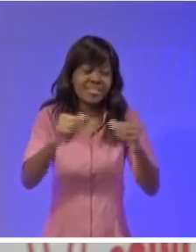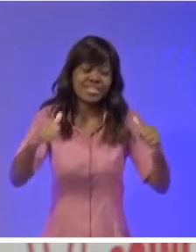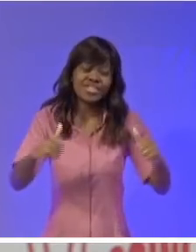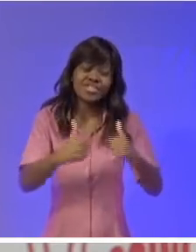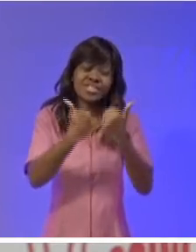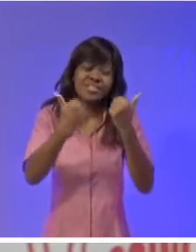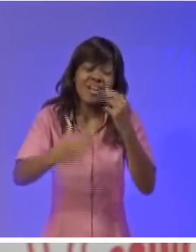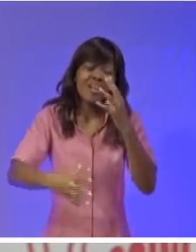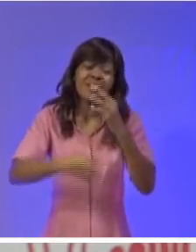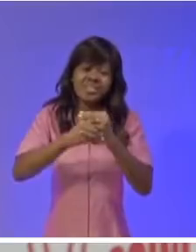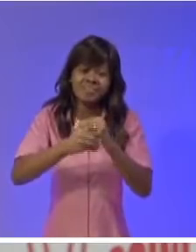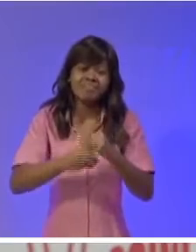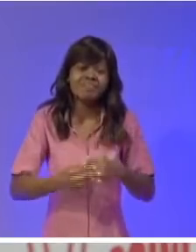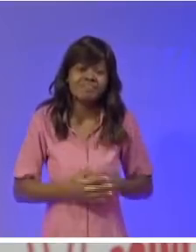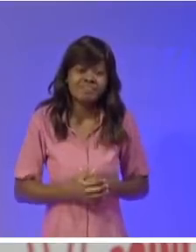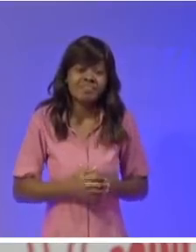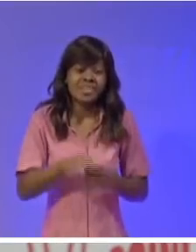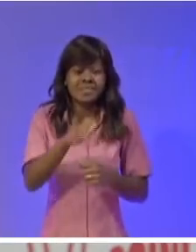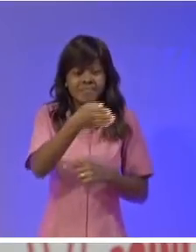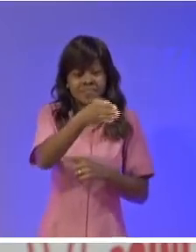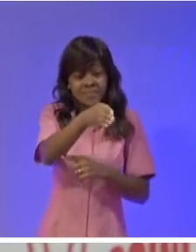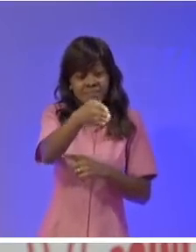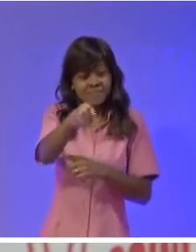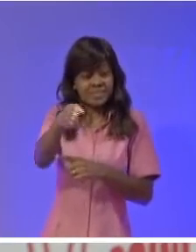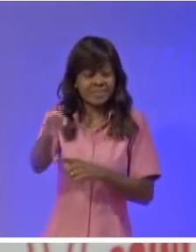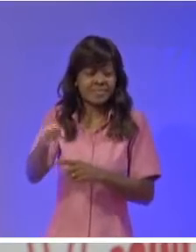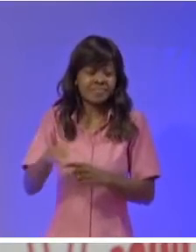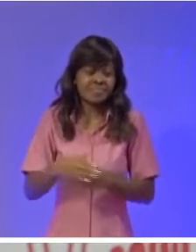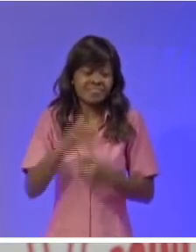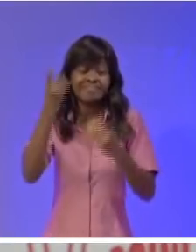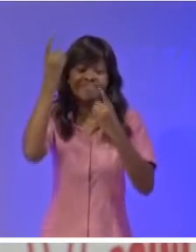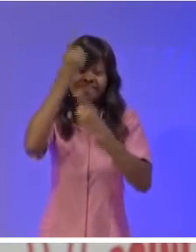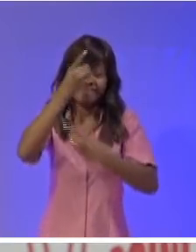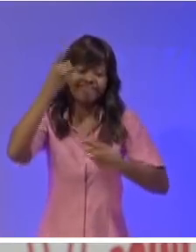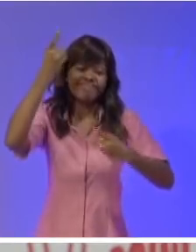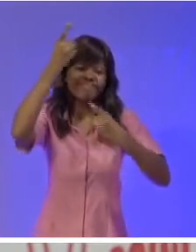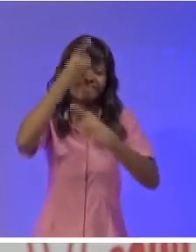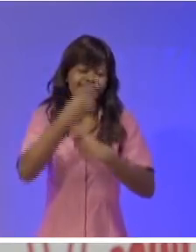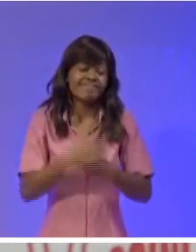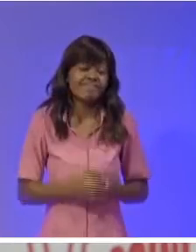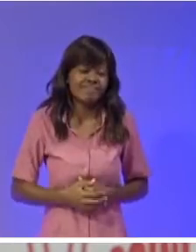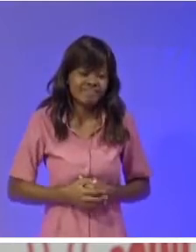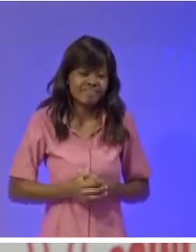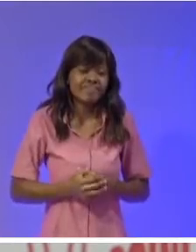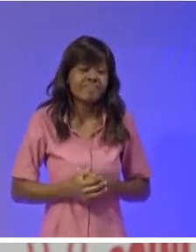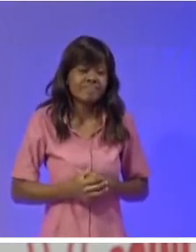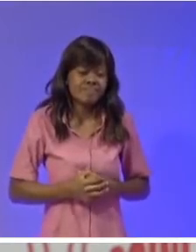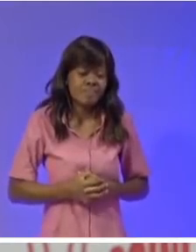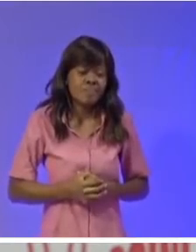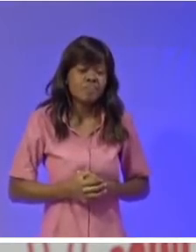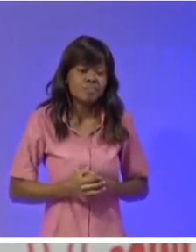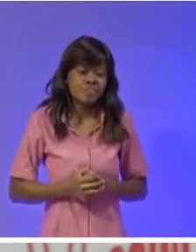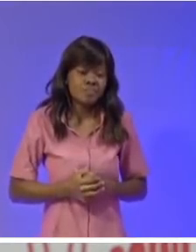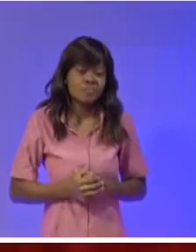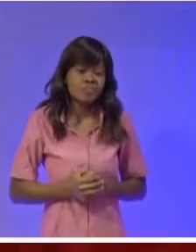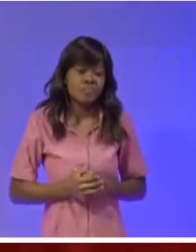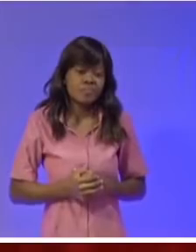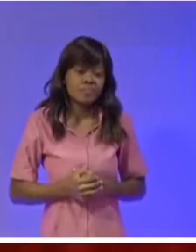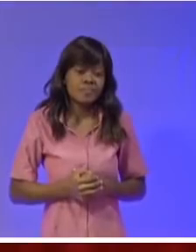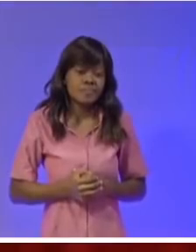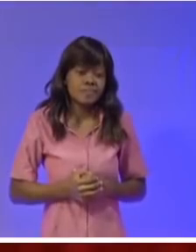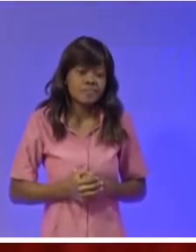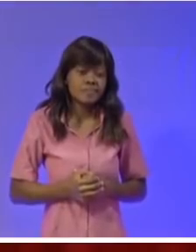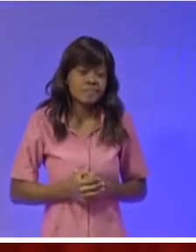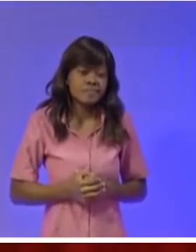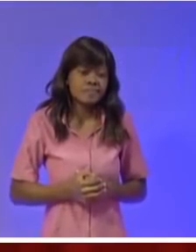just especially neurological complications that can occur. Thank you, CMO, for that clarification.